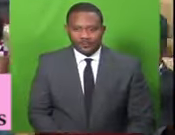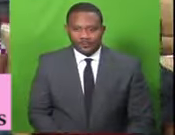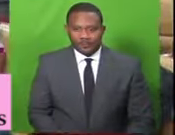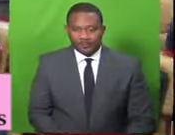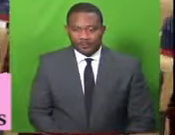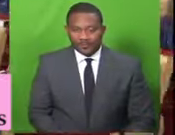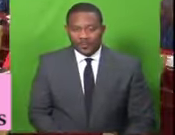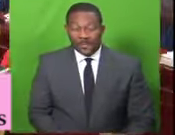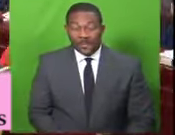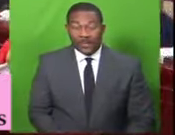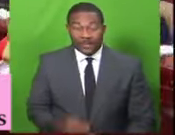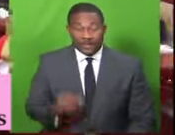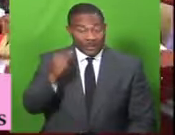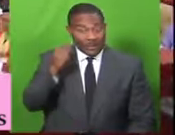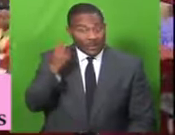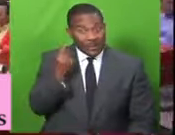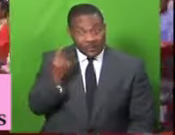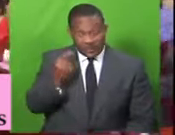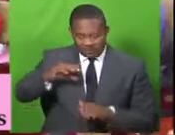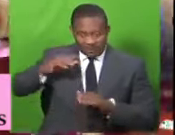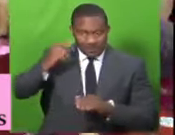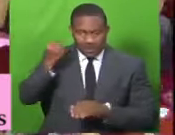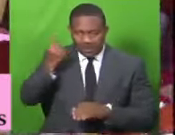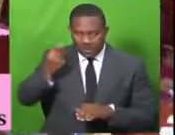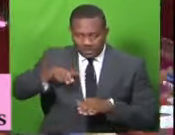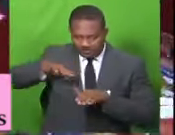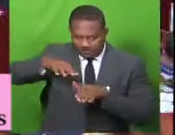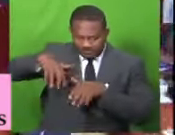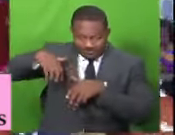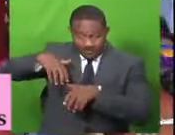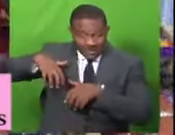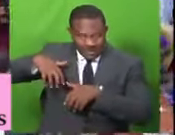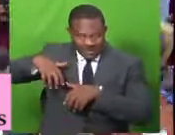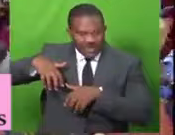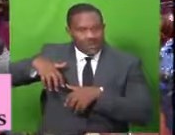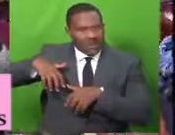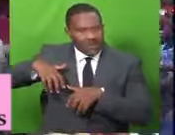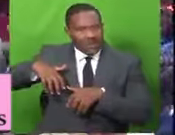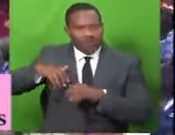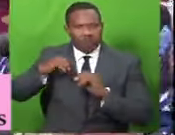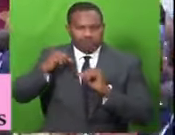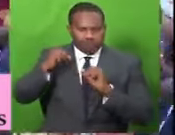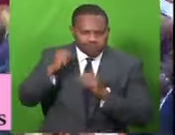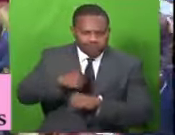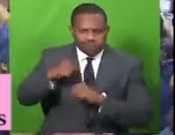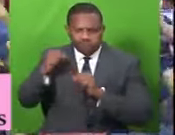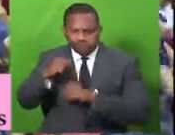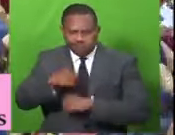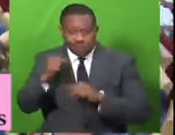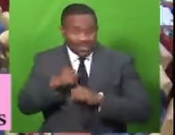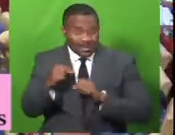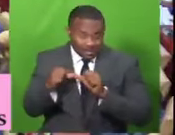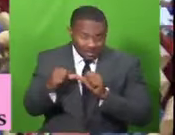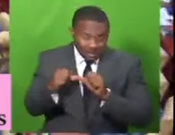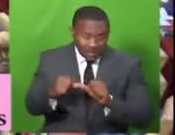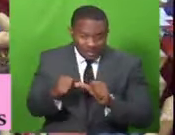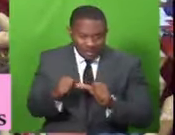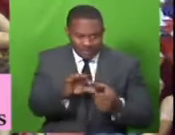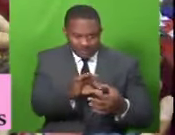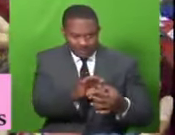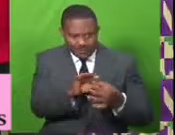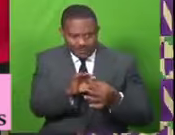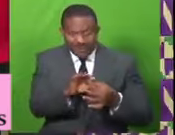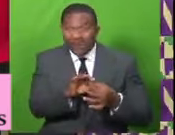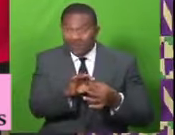fight against galamsey with the support of the security agencies in the short term. However, we're determined to